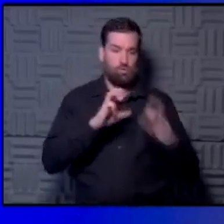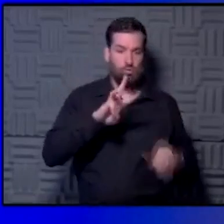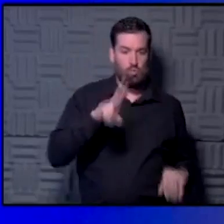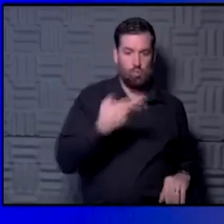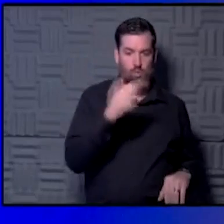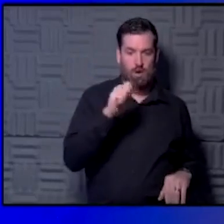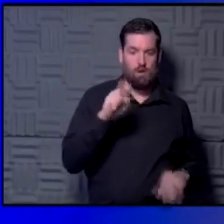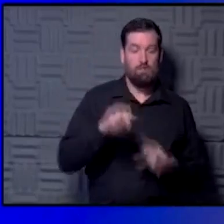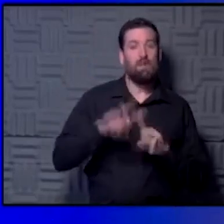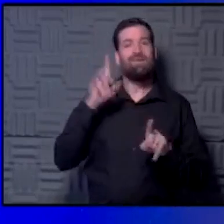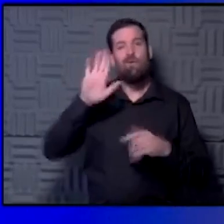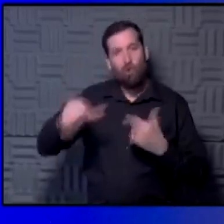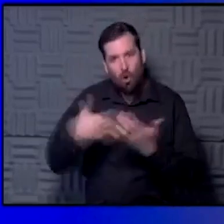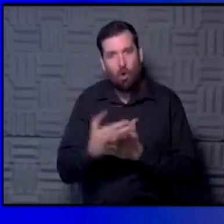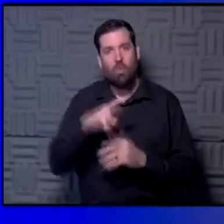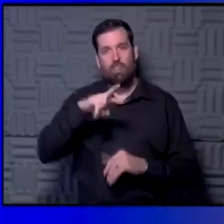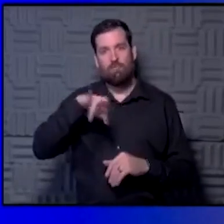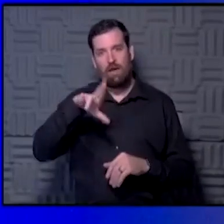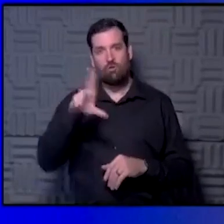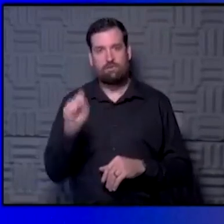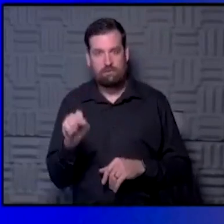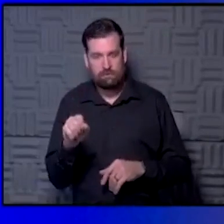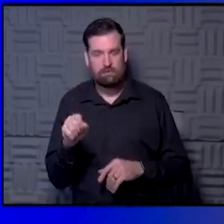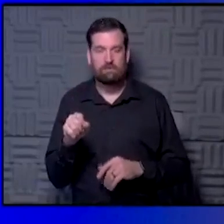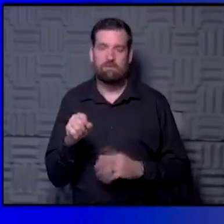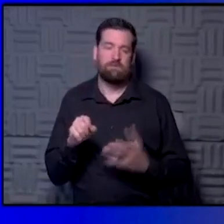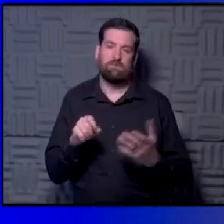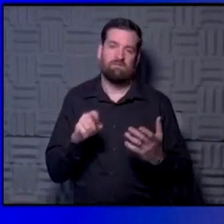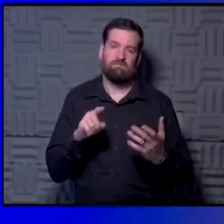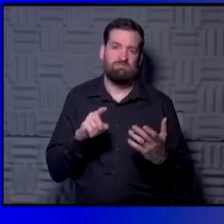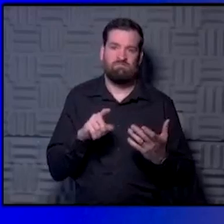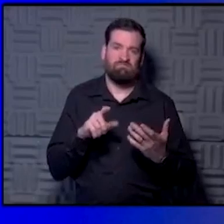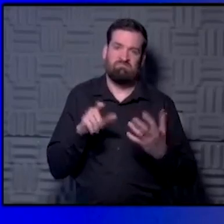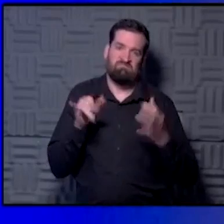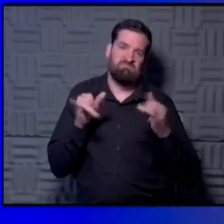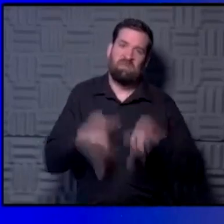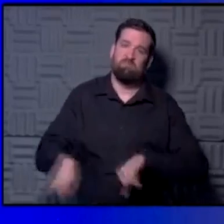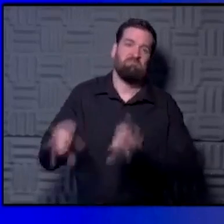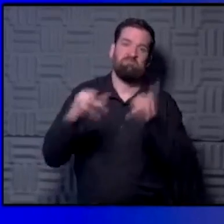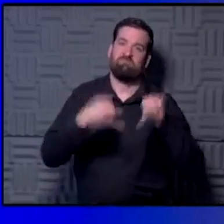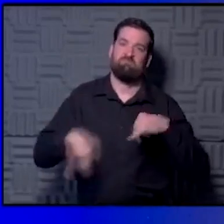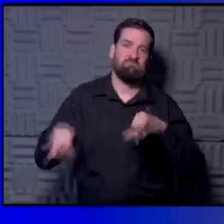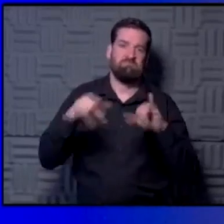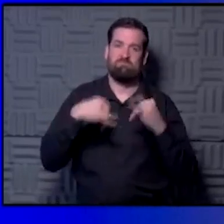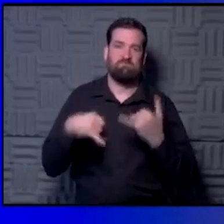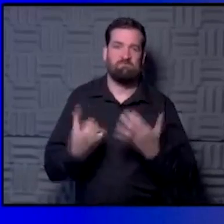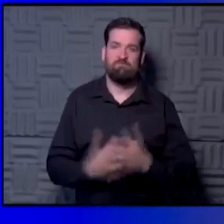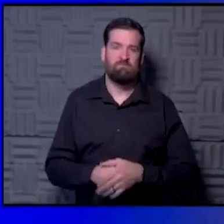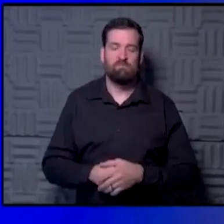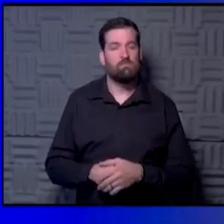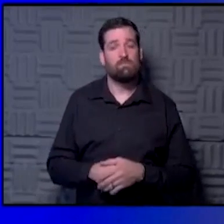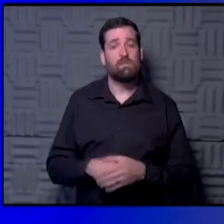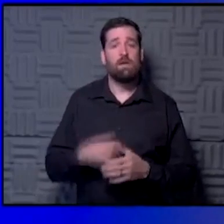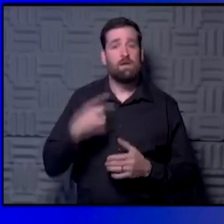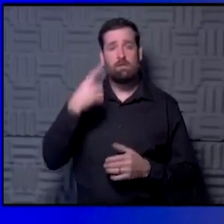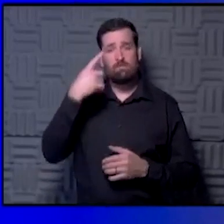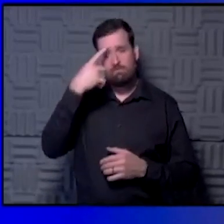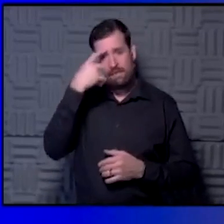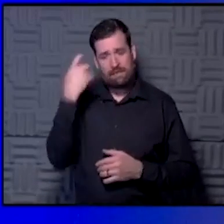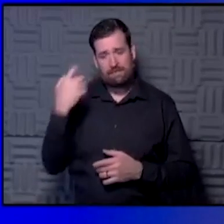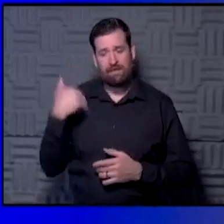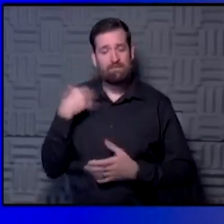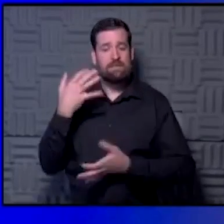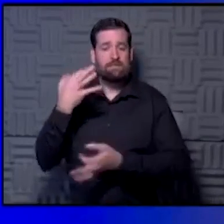all these viruses, clinically, what they do are really just about all the same from the Wuhan virus. So just because they have